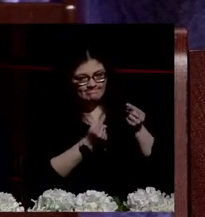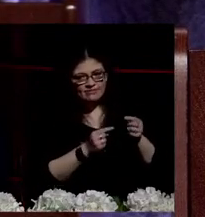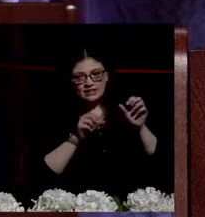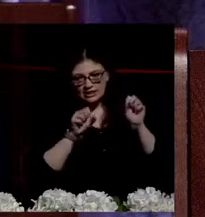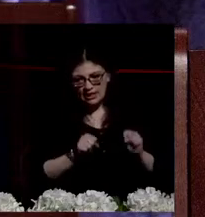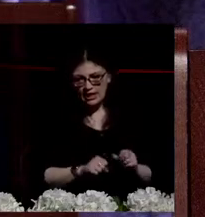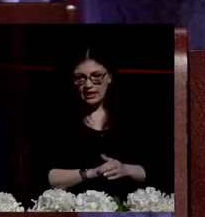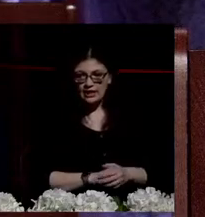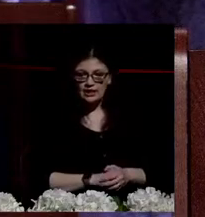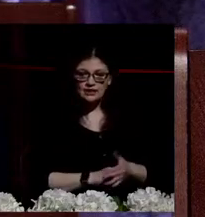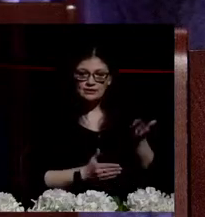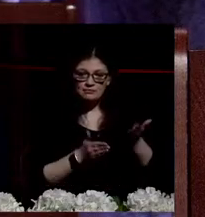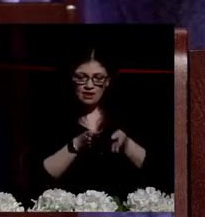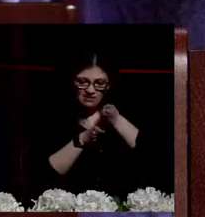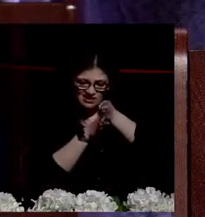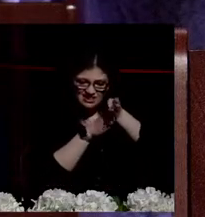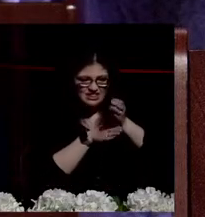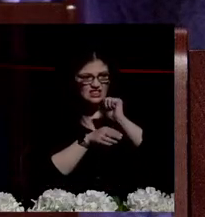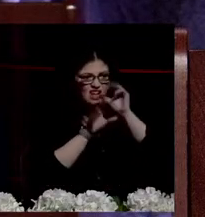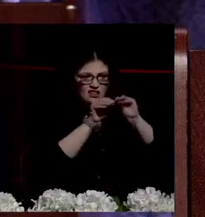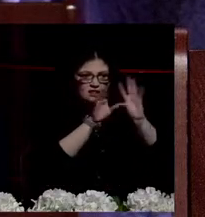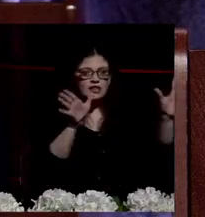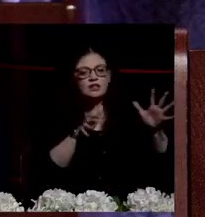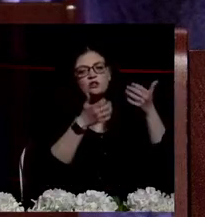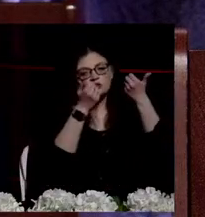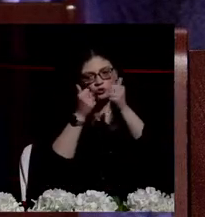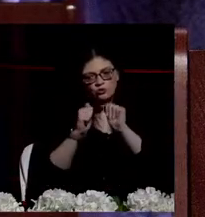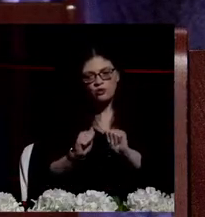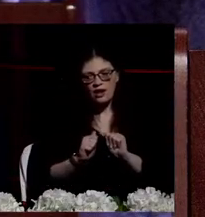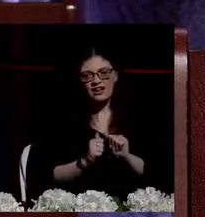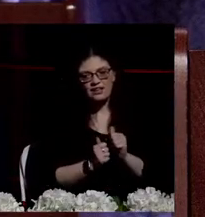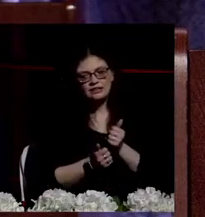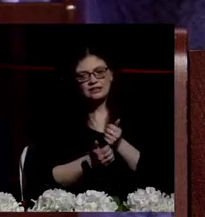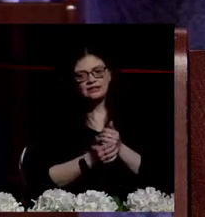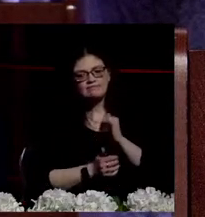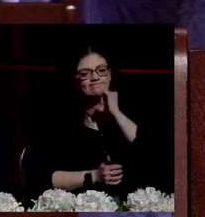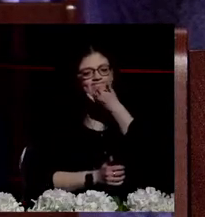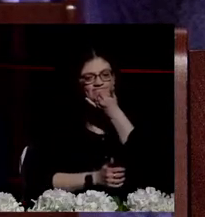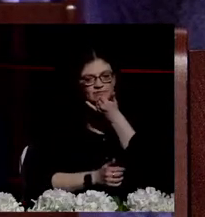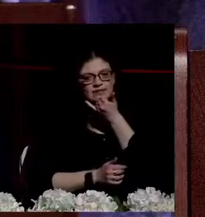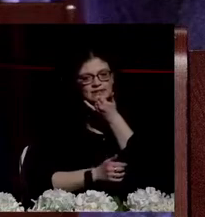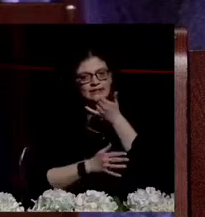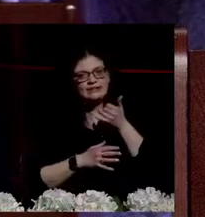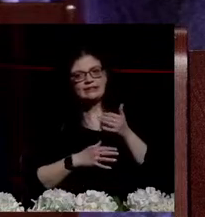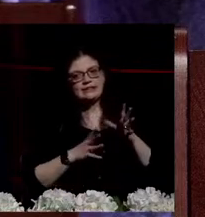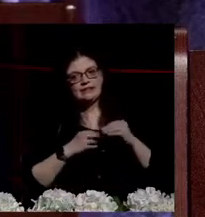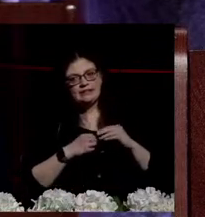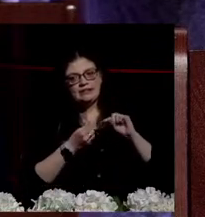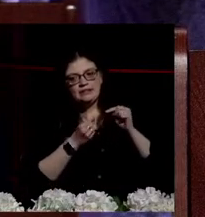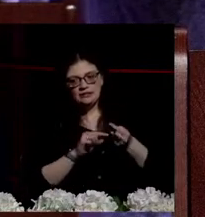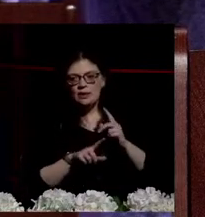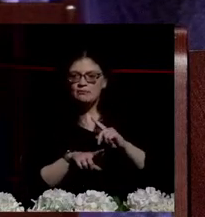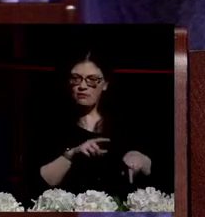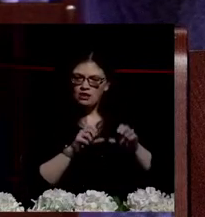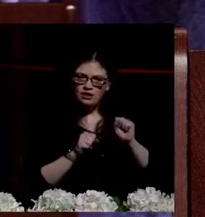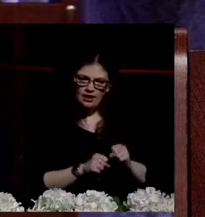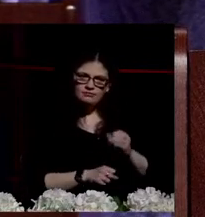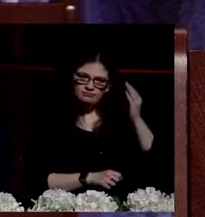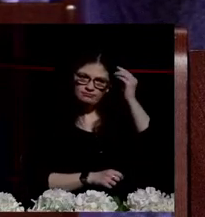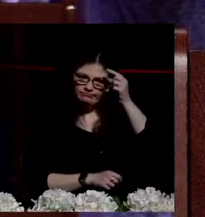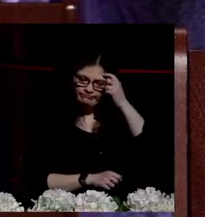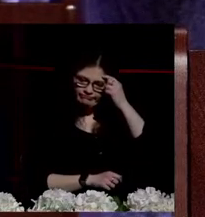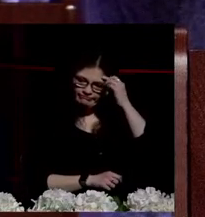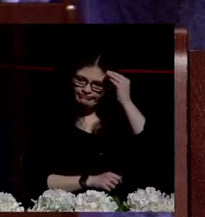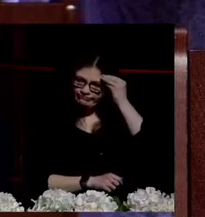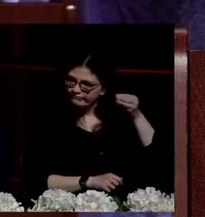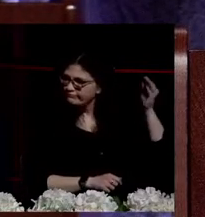path may not always seem clear, try it. Yes, failure hurts, but it also teaches you a very important lesson. You just have to accept it